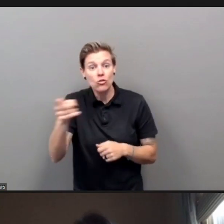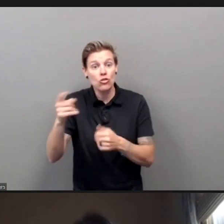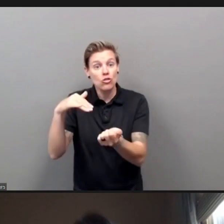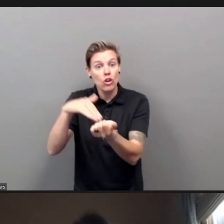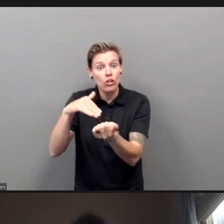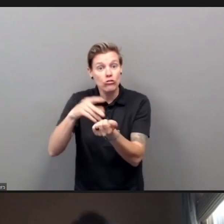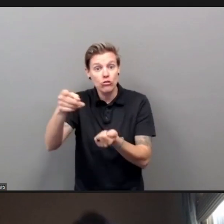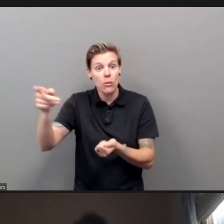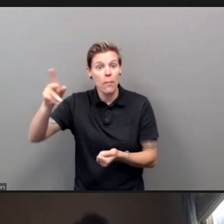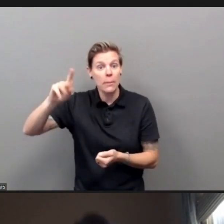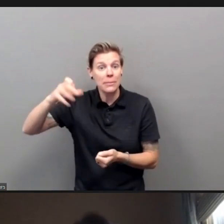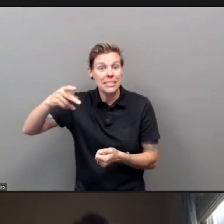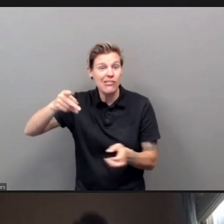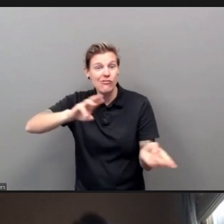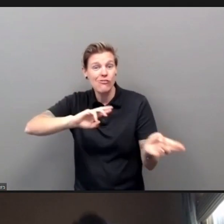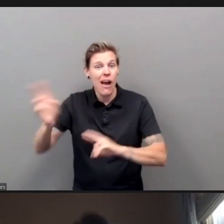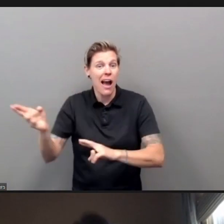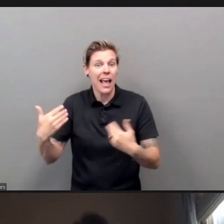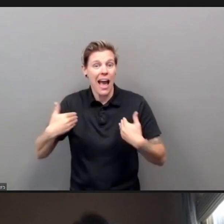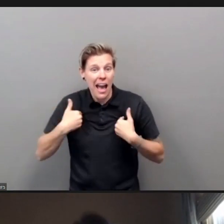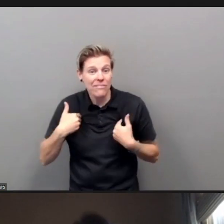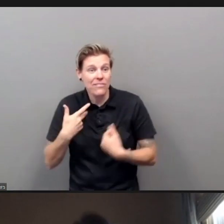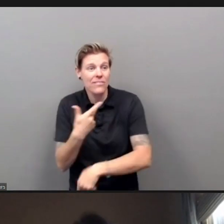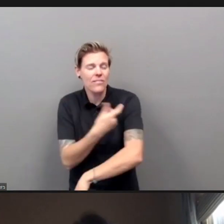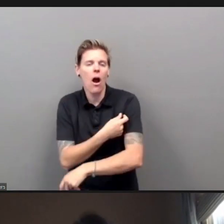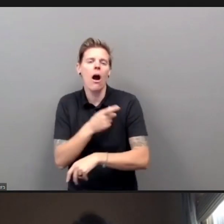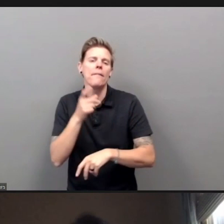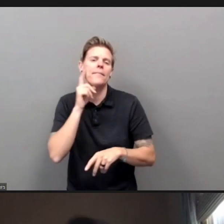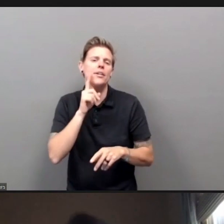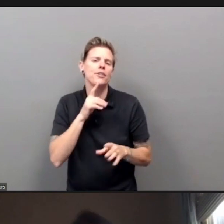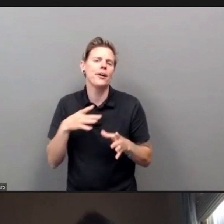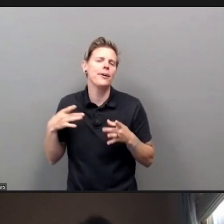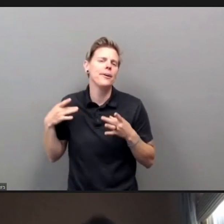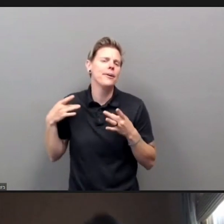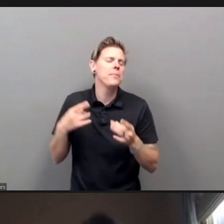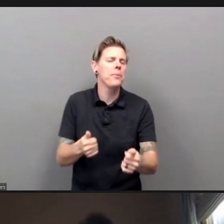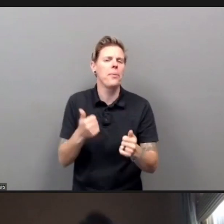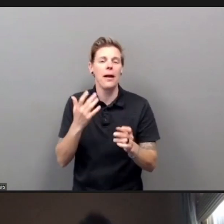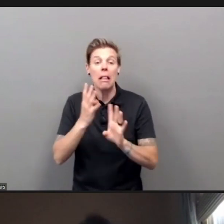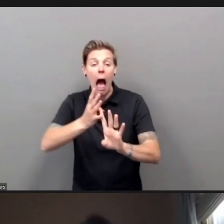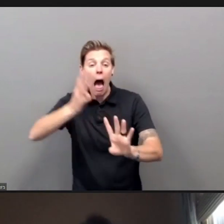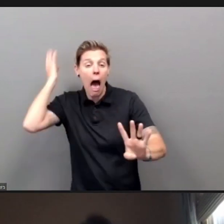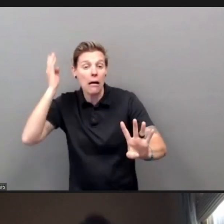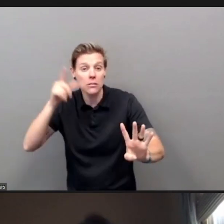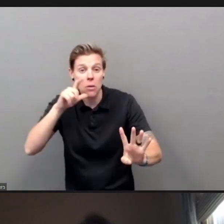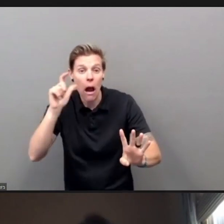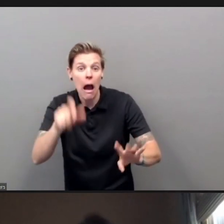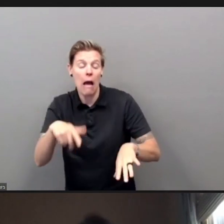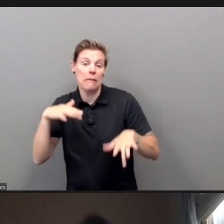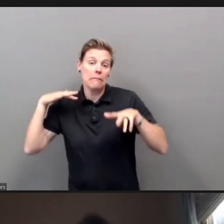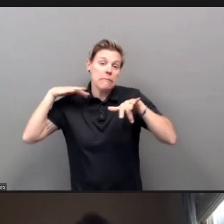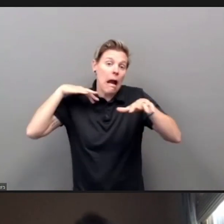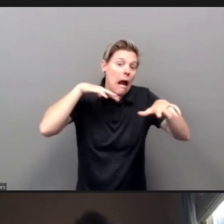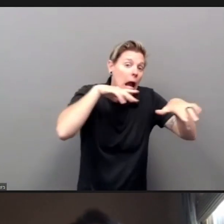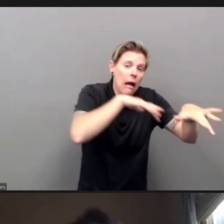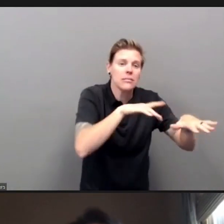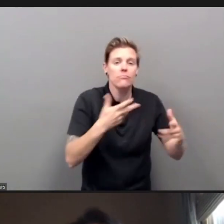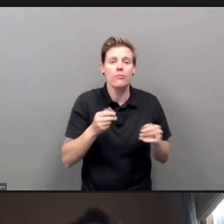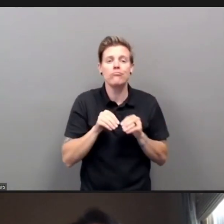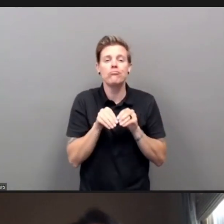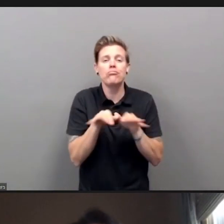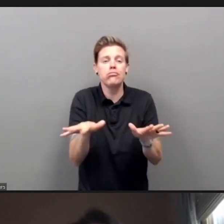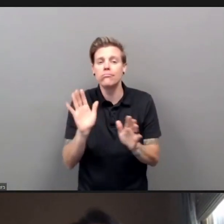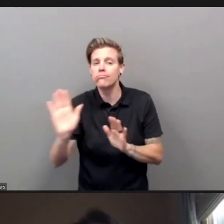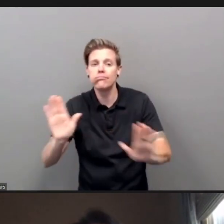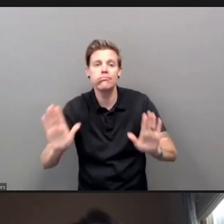home for people, for almost everybody in New Mexico, and that's important. All right, now we're going to go to Mike Smith. And Mike, you